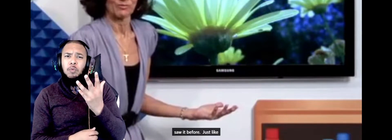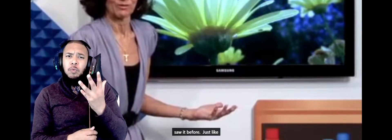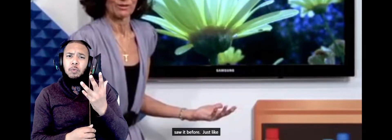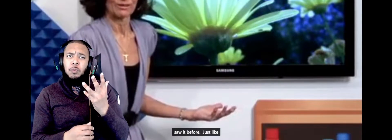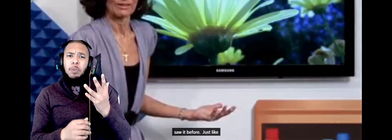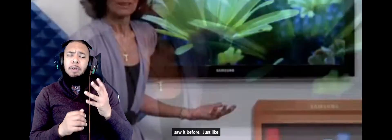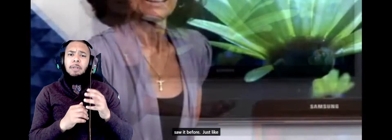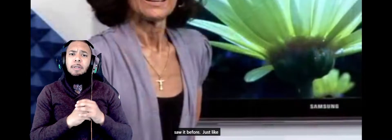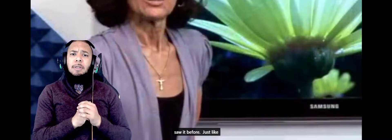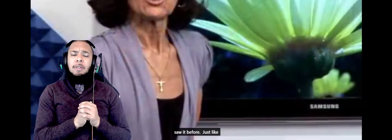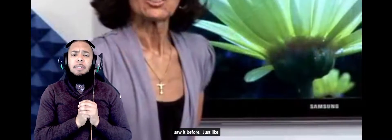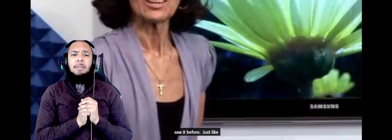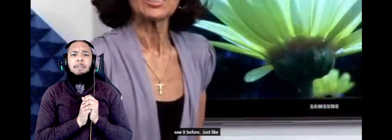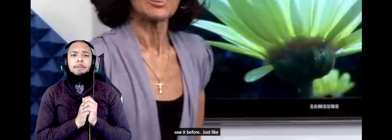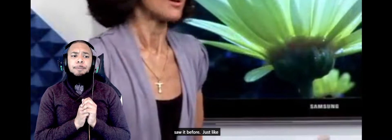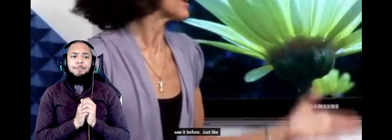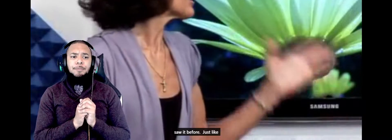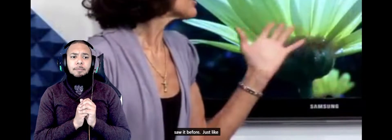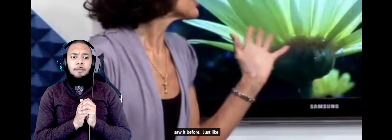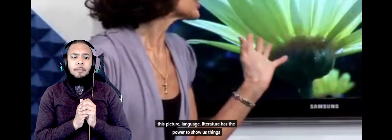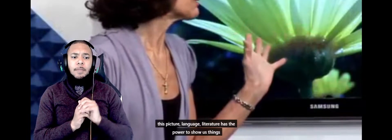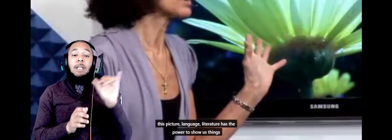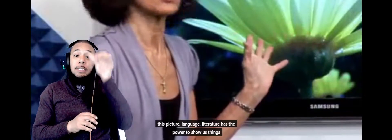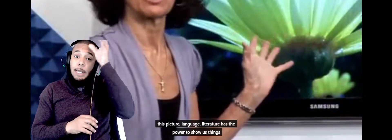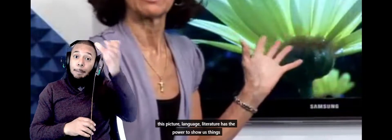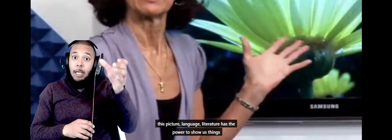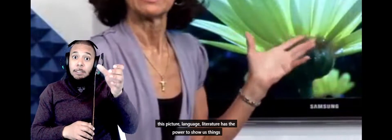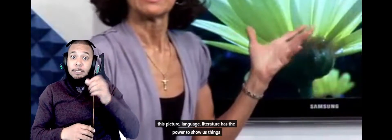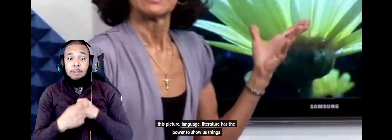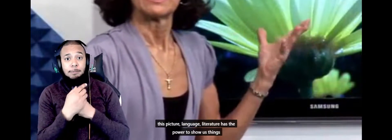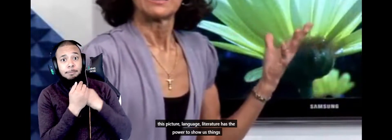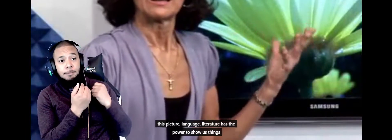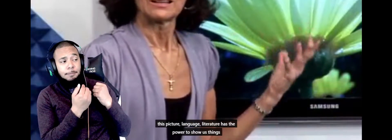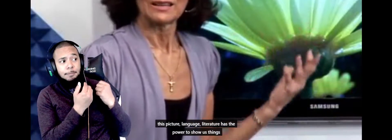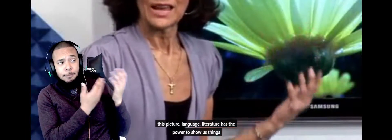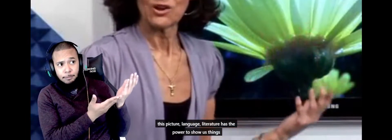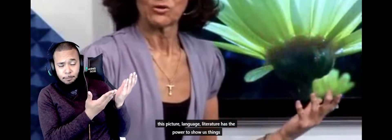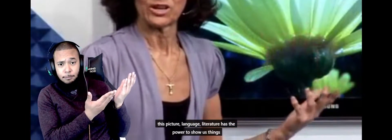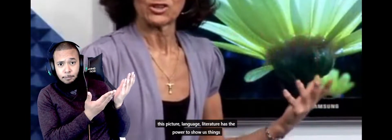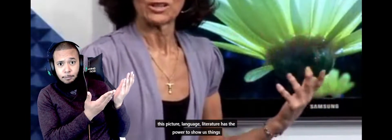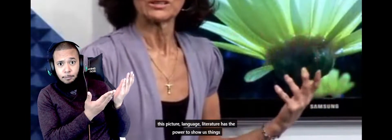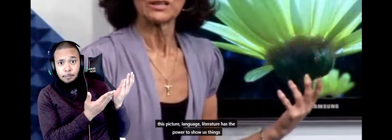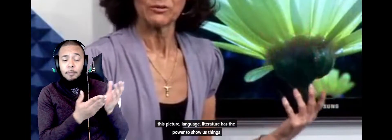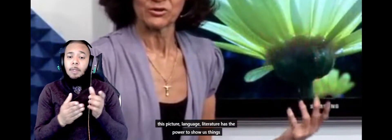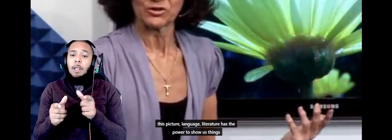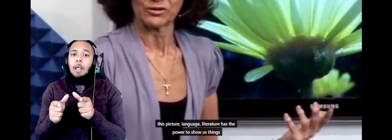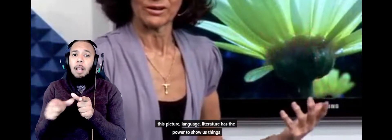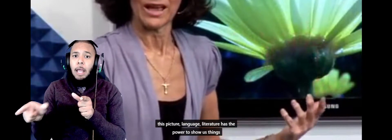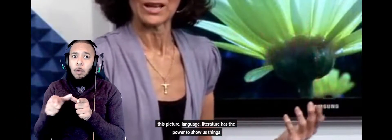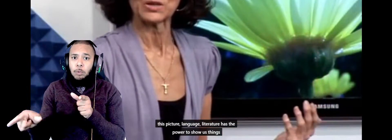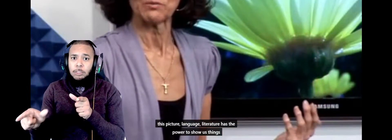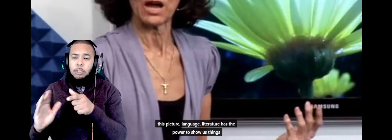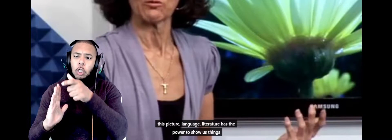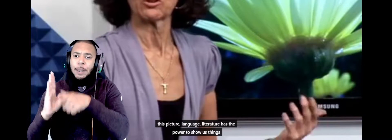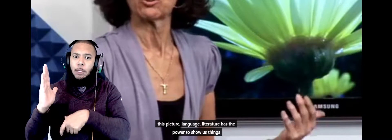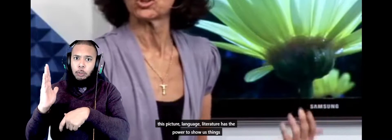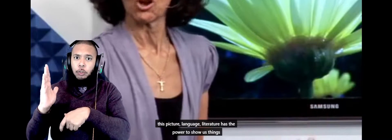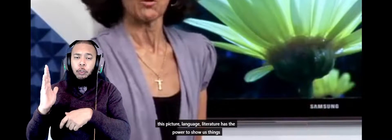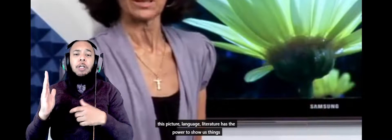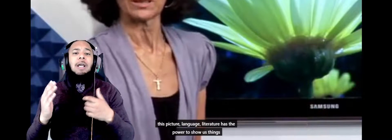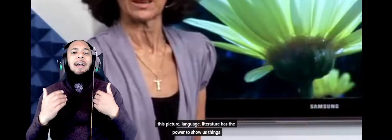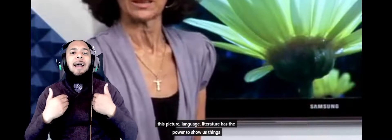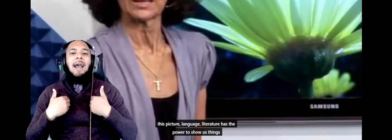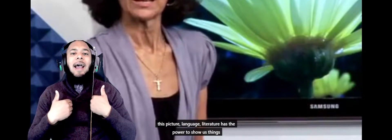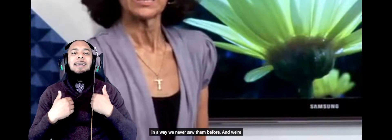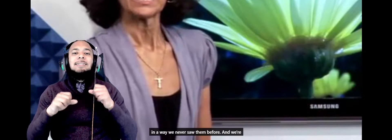it before. Just like this picture, language, literature has the power to